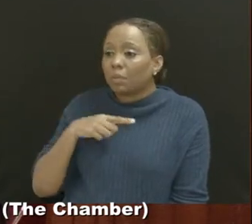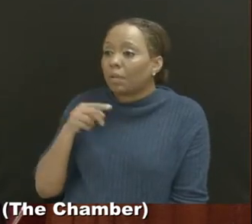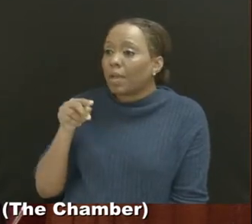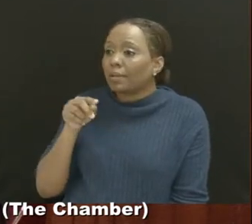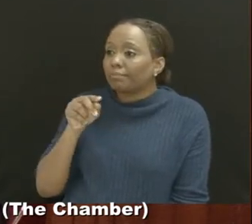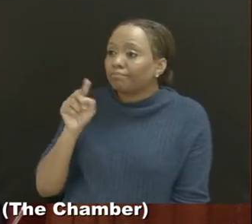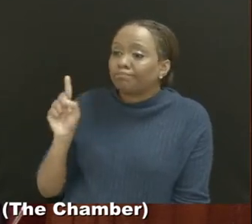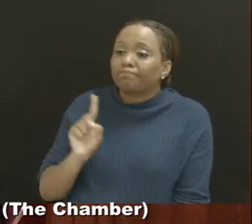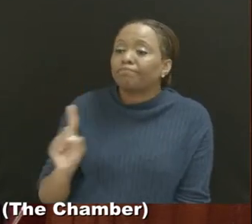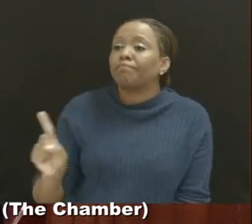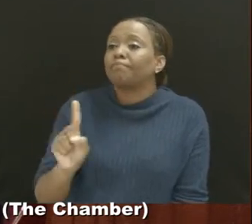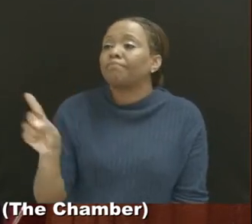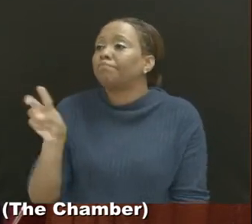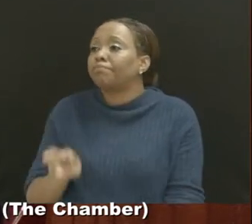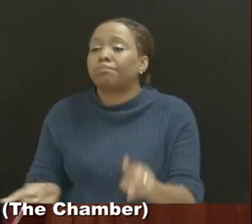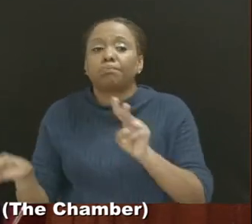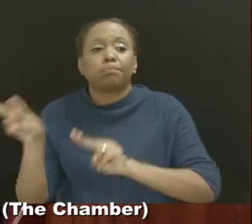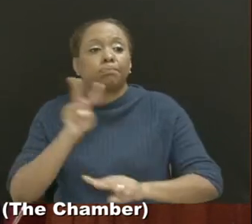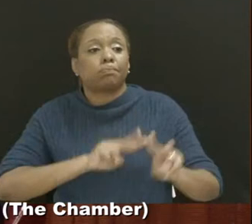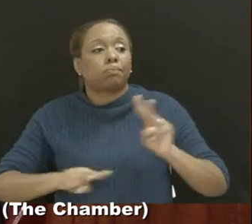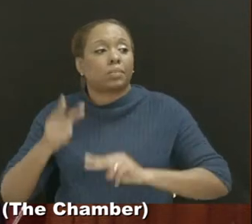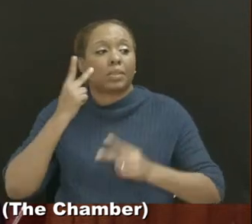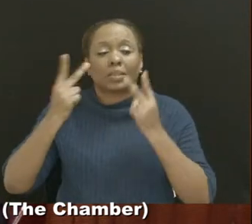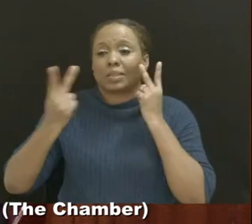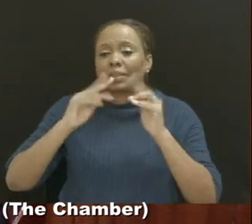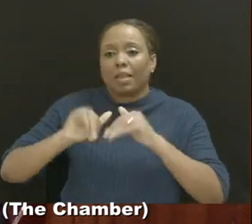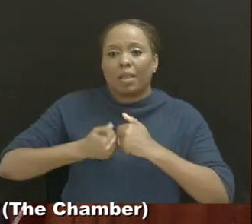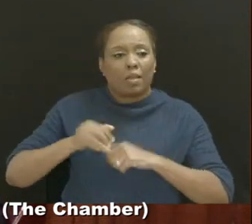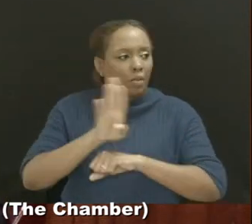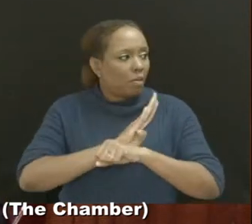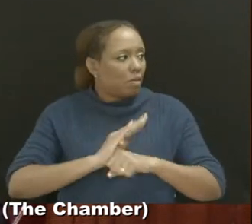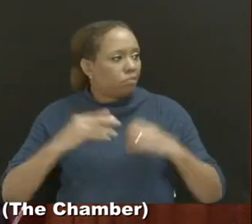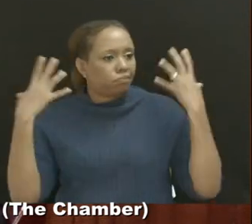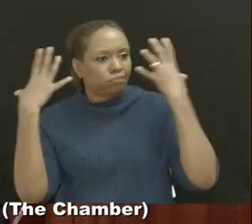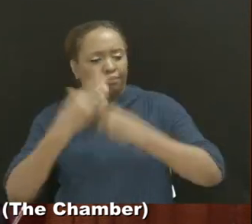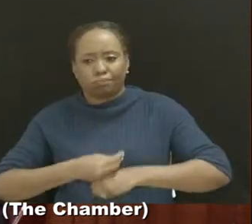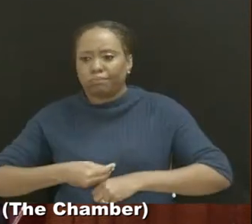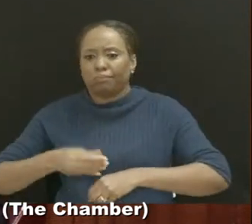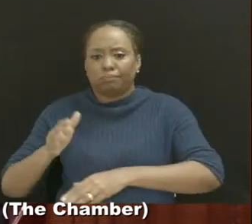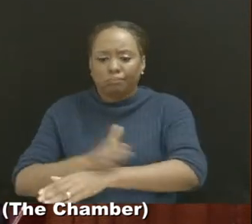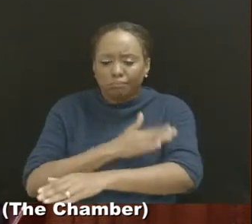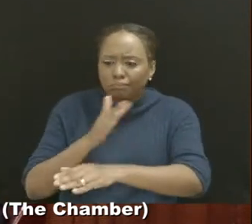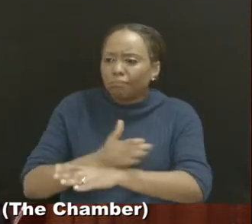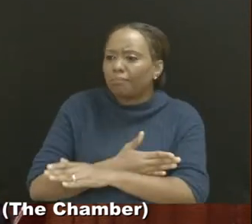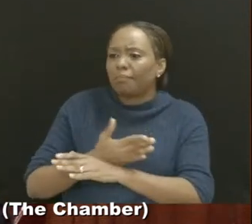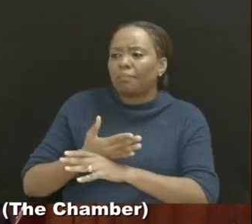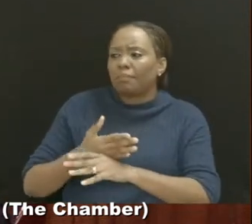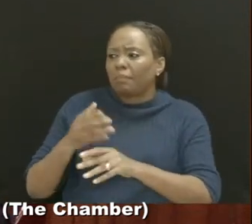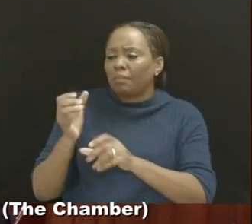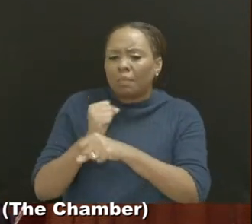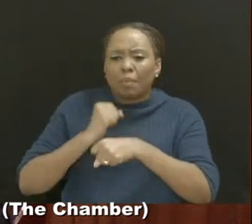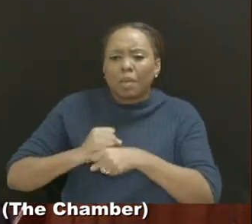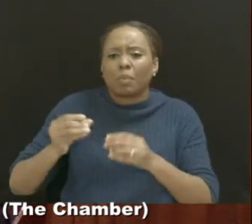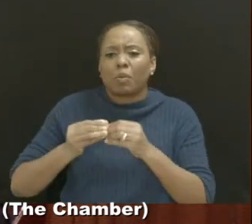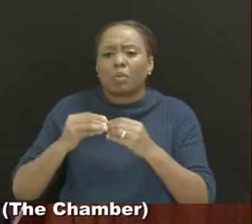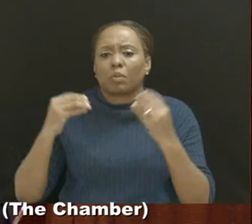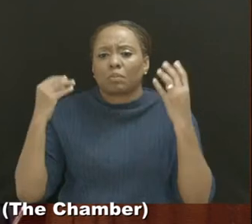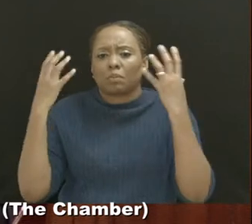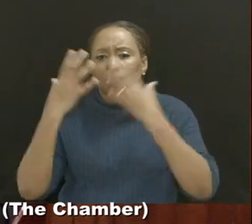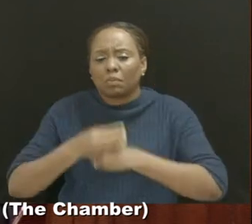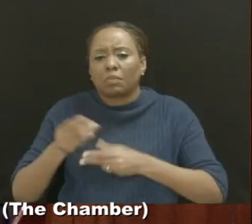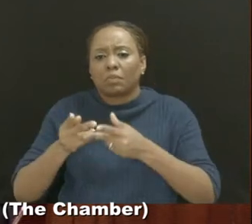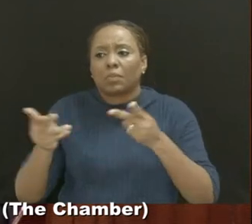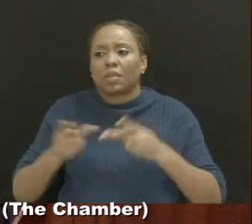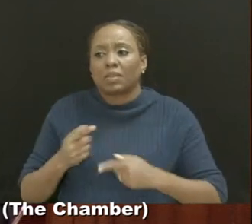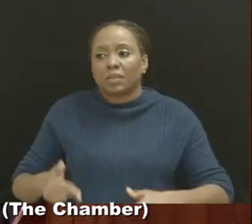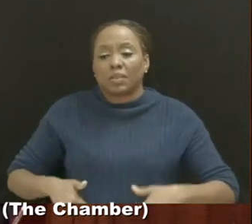yielding results that make this country a lot more pleasant place to live. Except that when